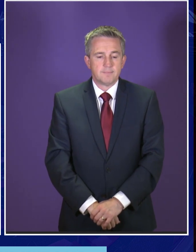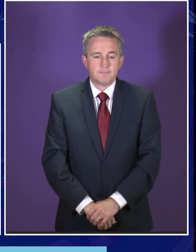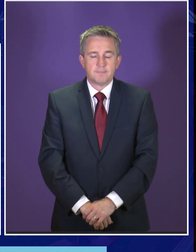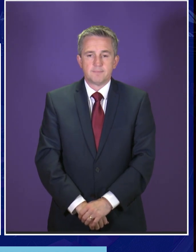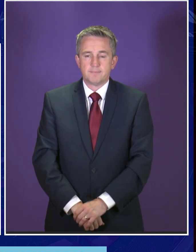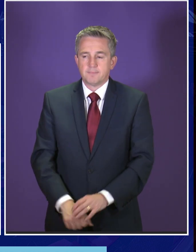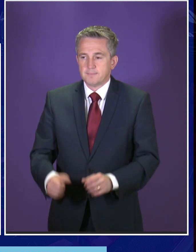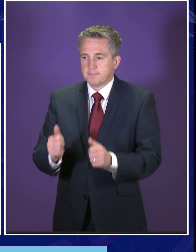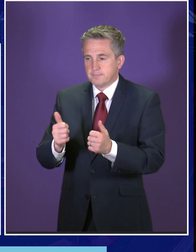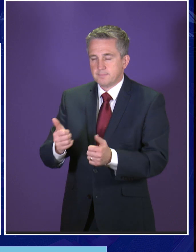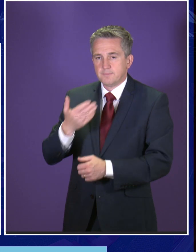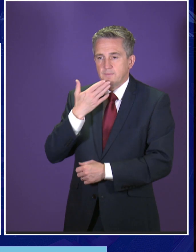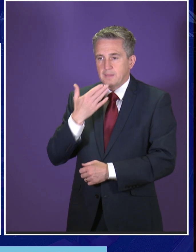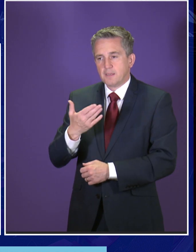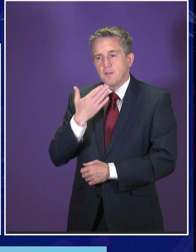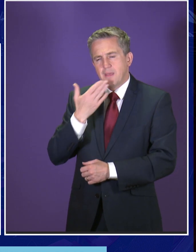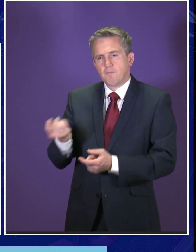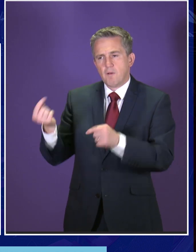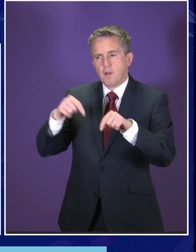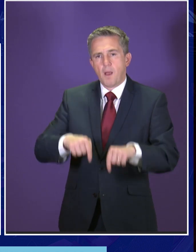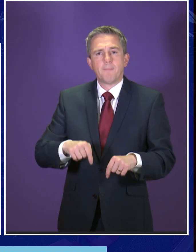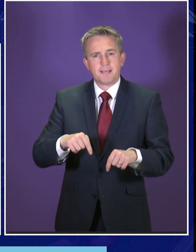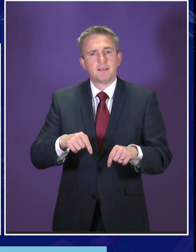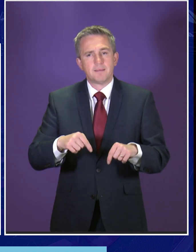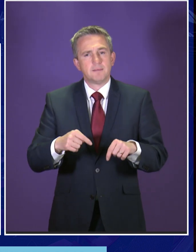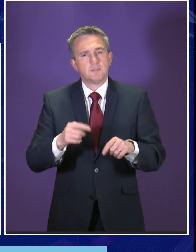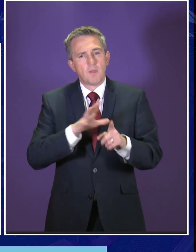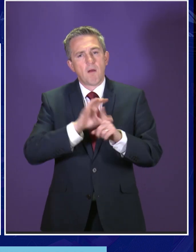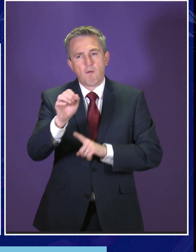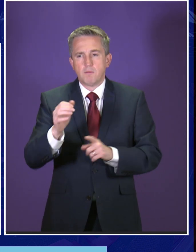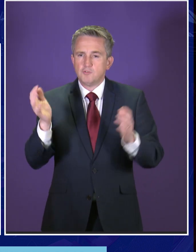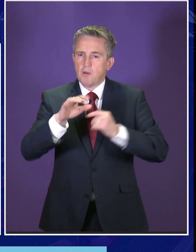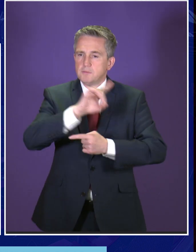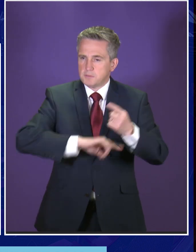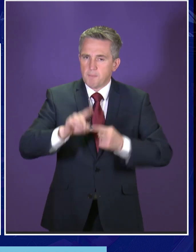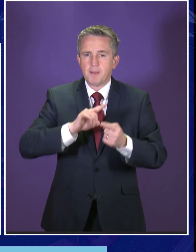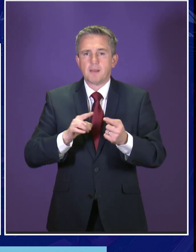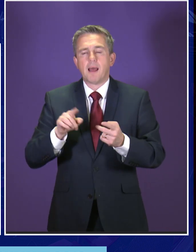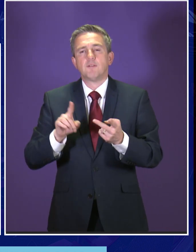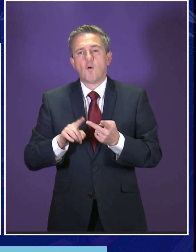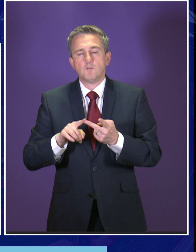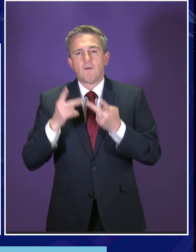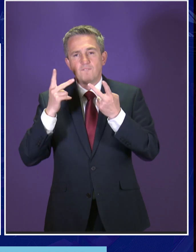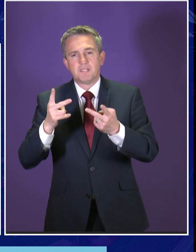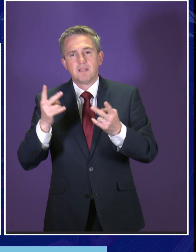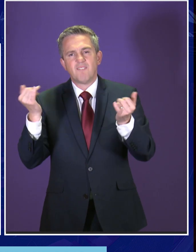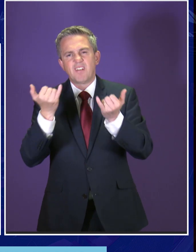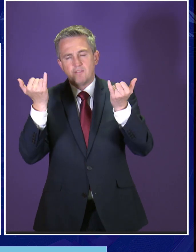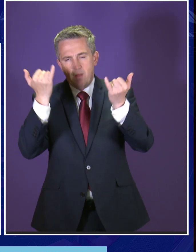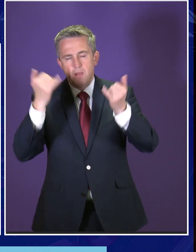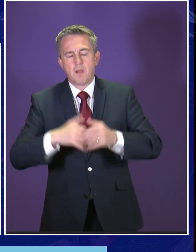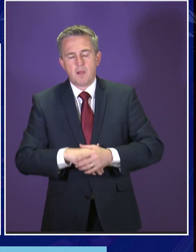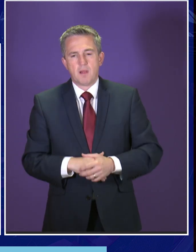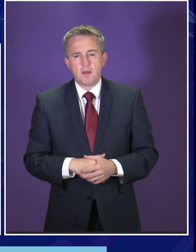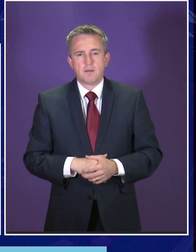Thank you, Dr. Setiade, and we're delighted that you have joined us at the Culture Summit as well as at the festival. I should just mention to